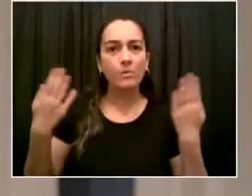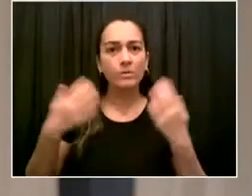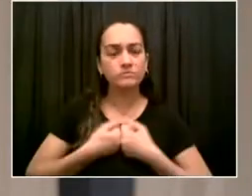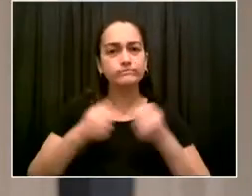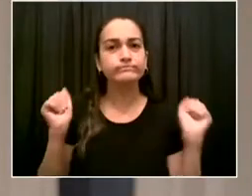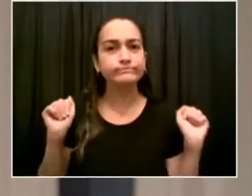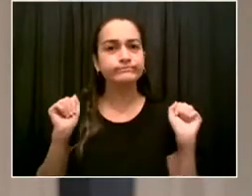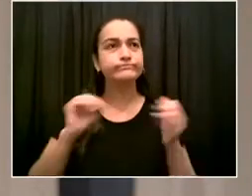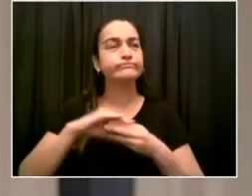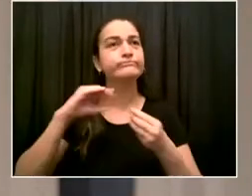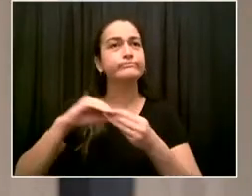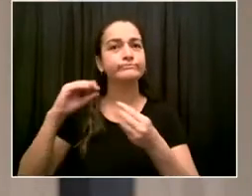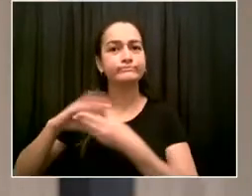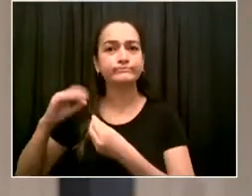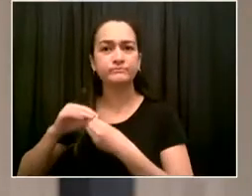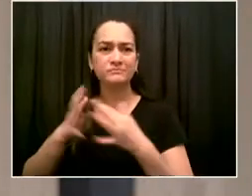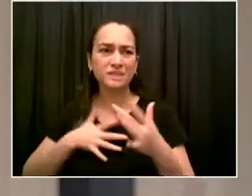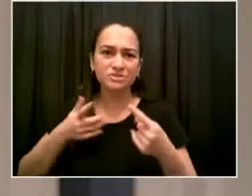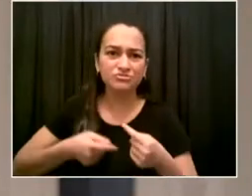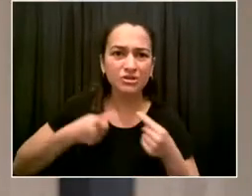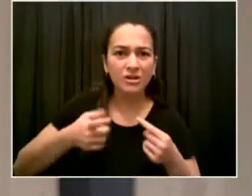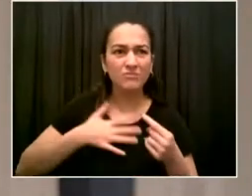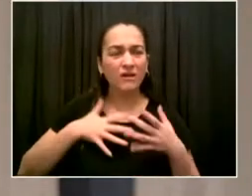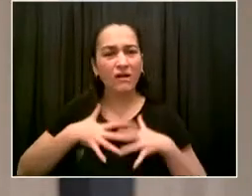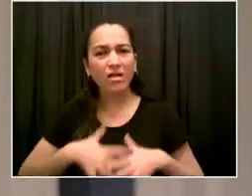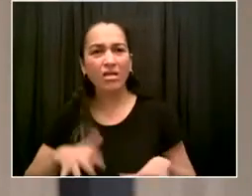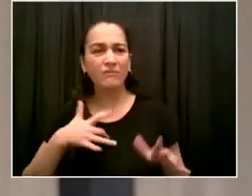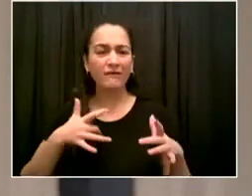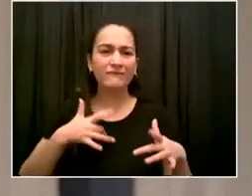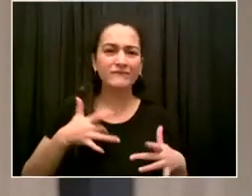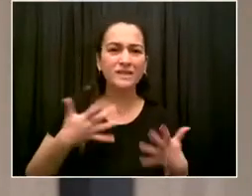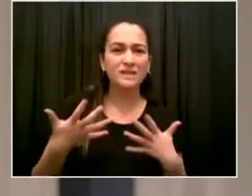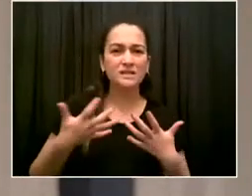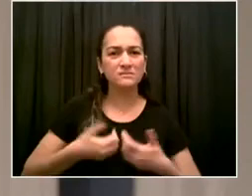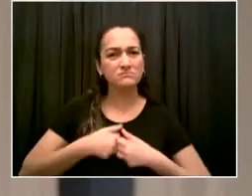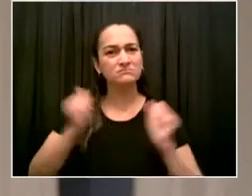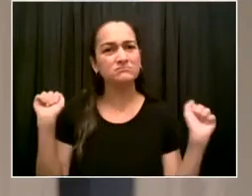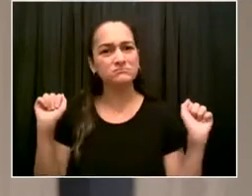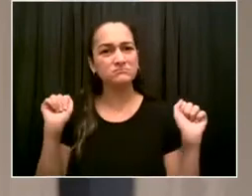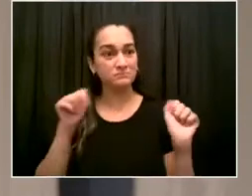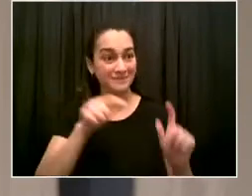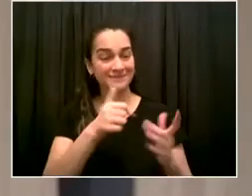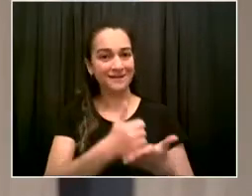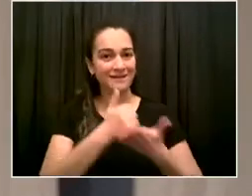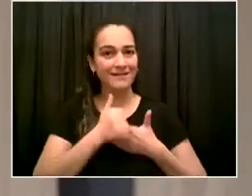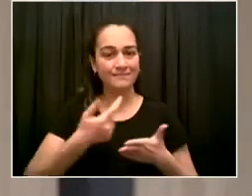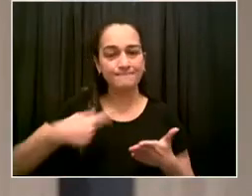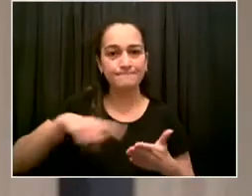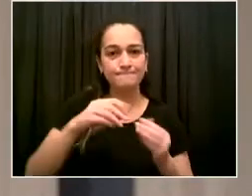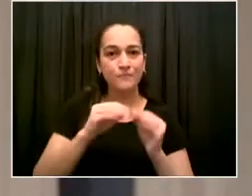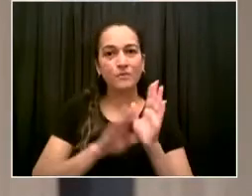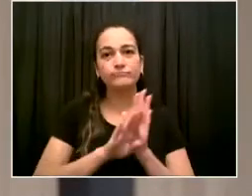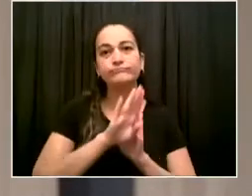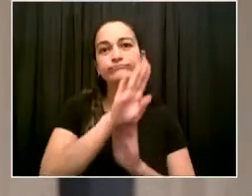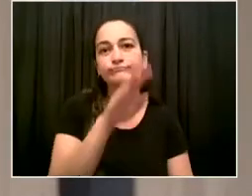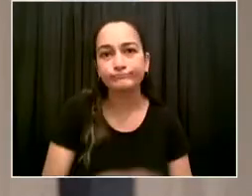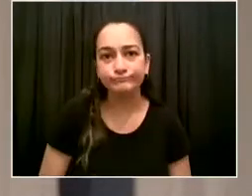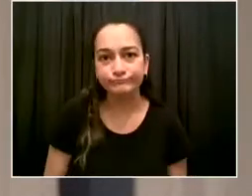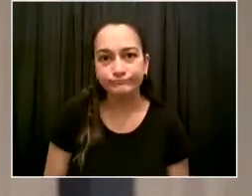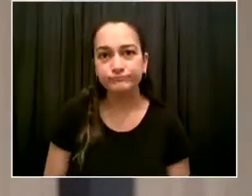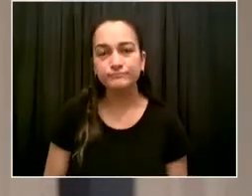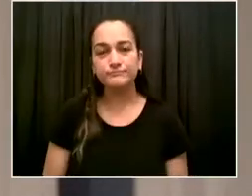in the country is better prepared than New York City to support the mental and physical well-being of its